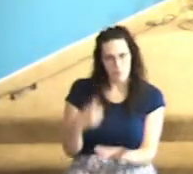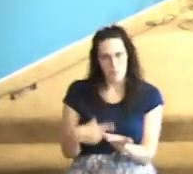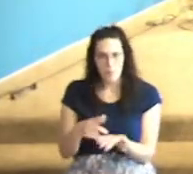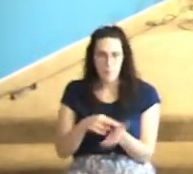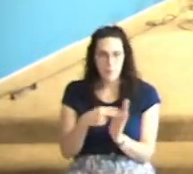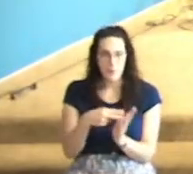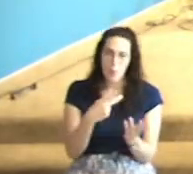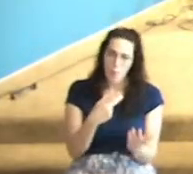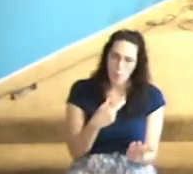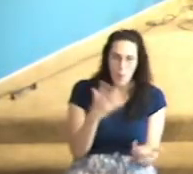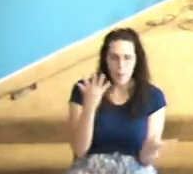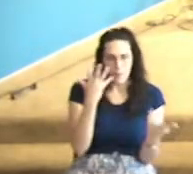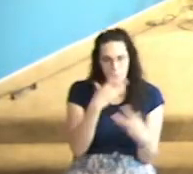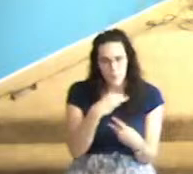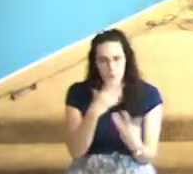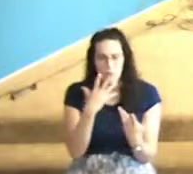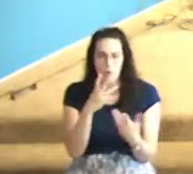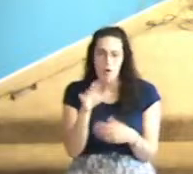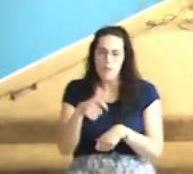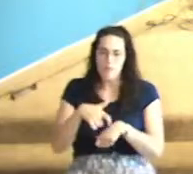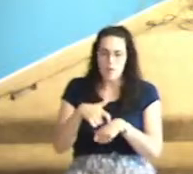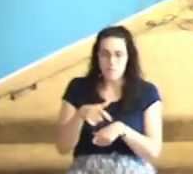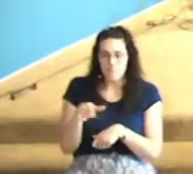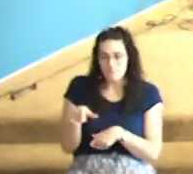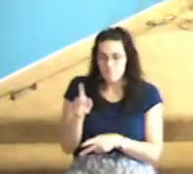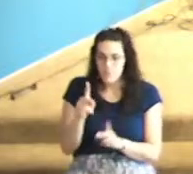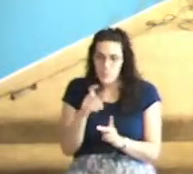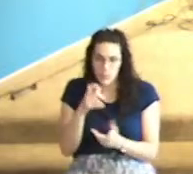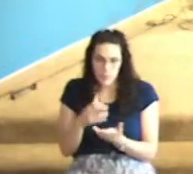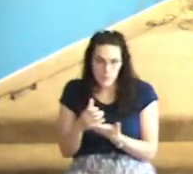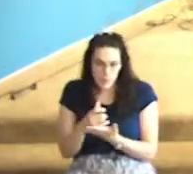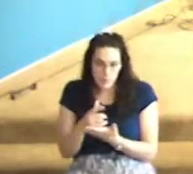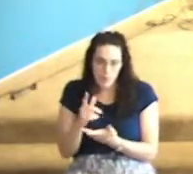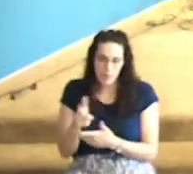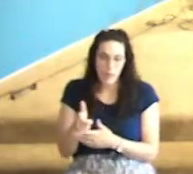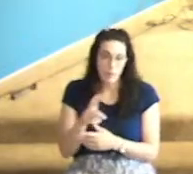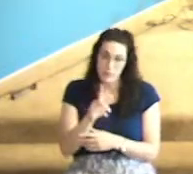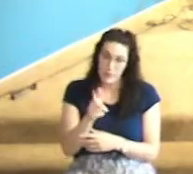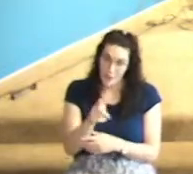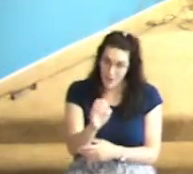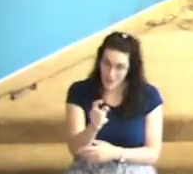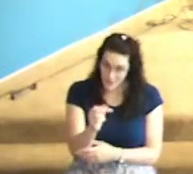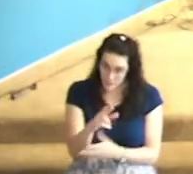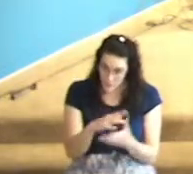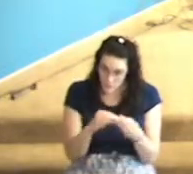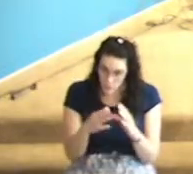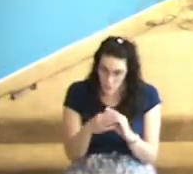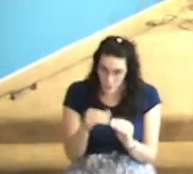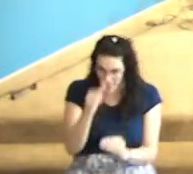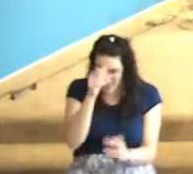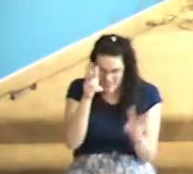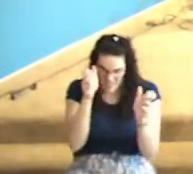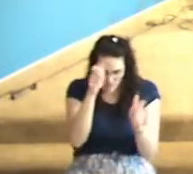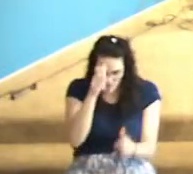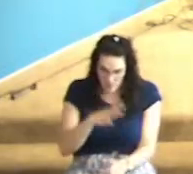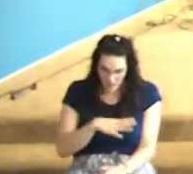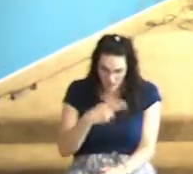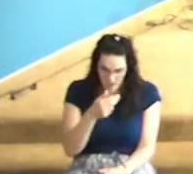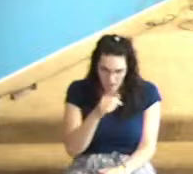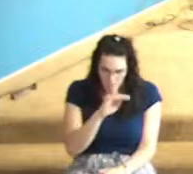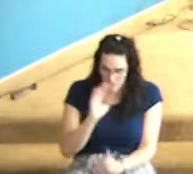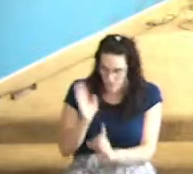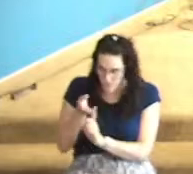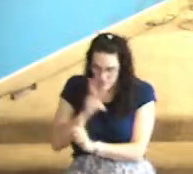beautiful. Other times it's given when people don't deserve it. And there was later on in Esther's story, if you remember, that evil guy Haman gets the